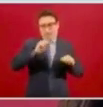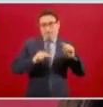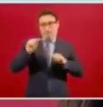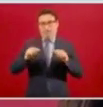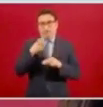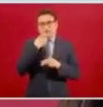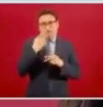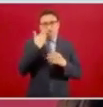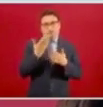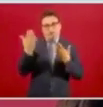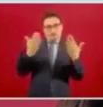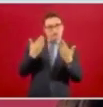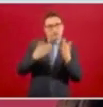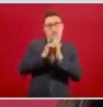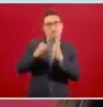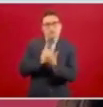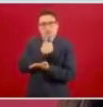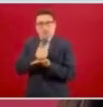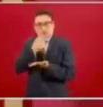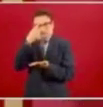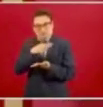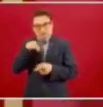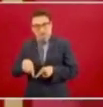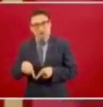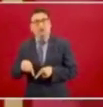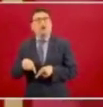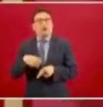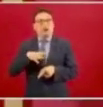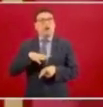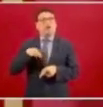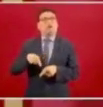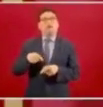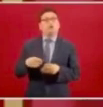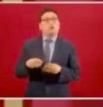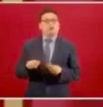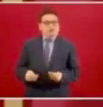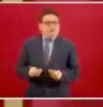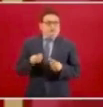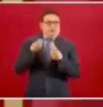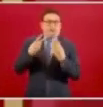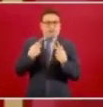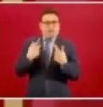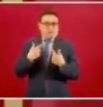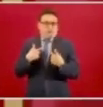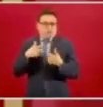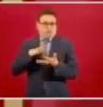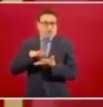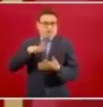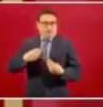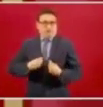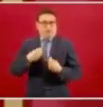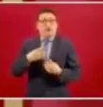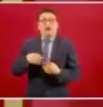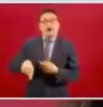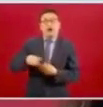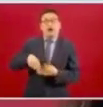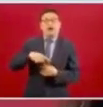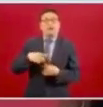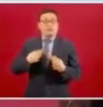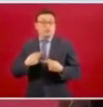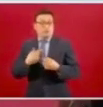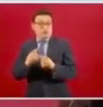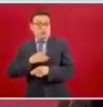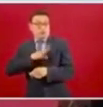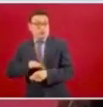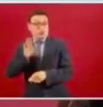appear distributed per state within the Mexican territory. I would like to emphasize that while